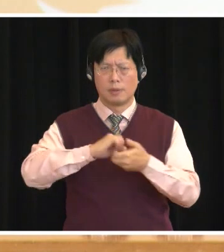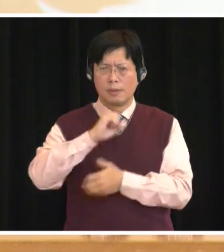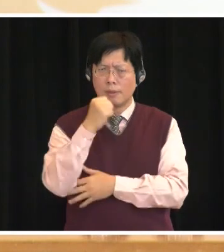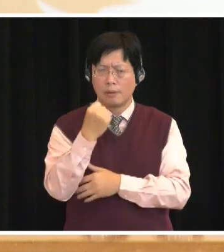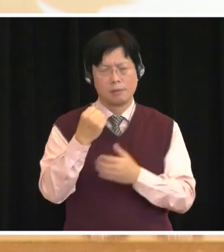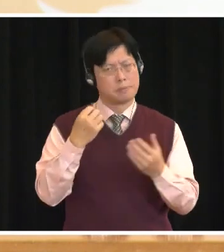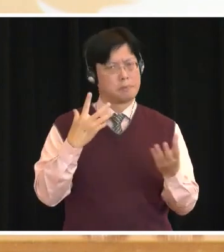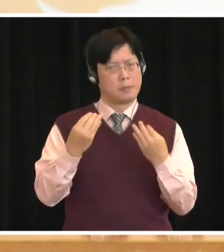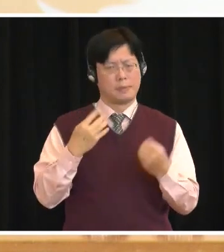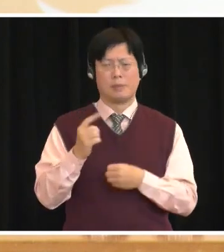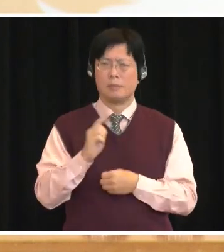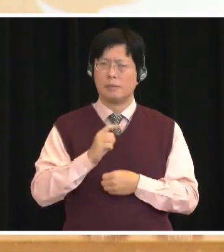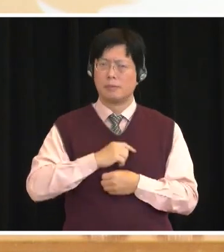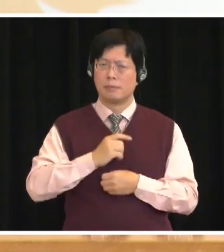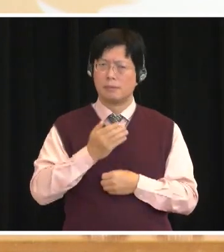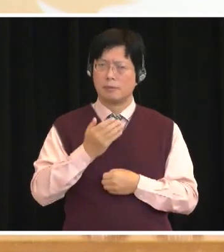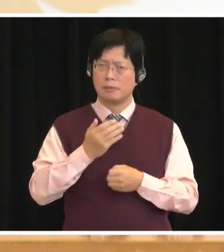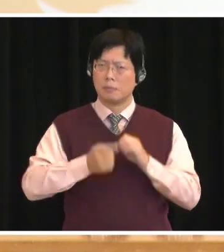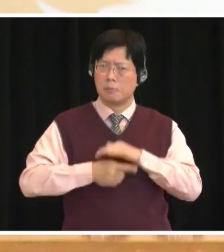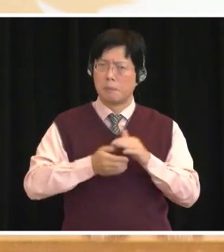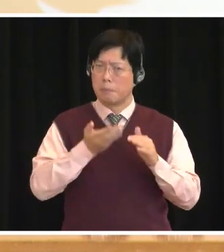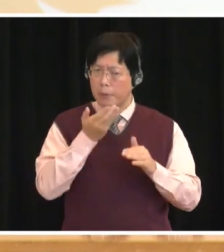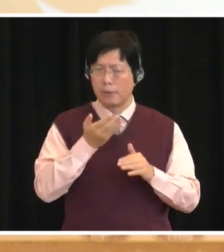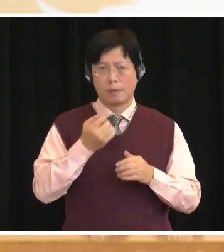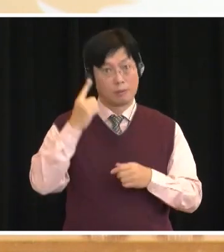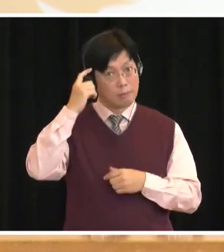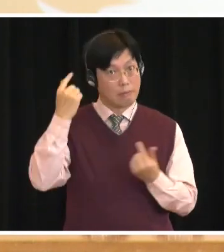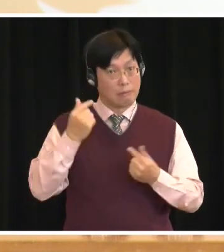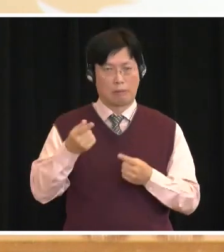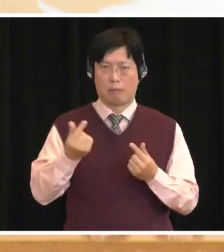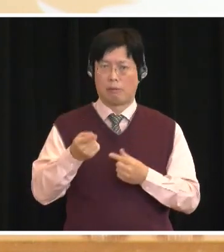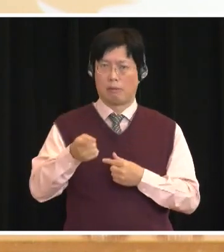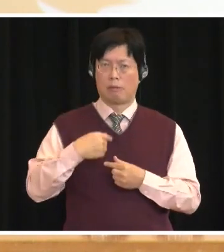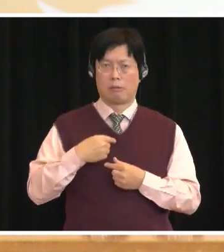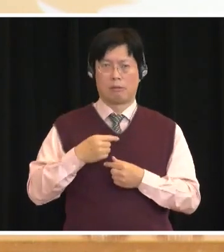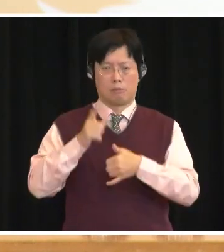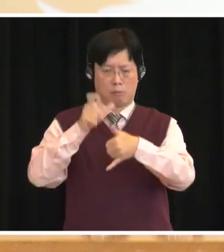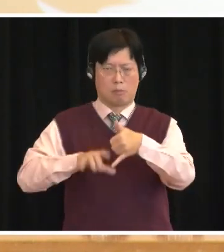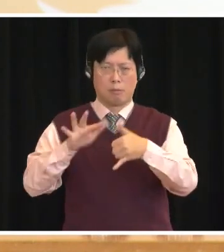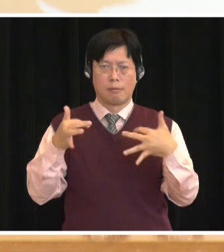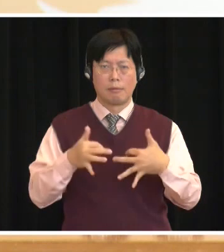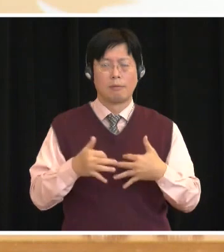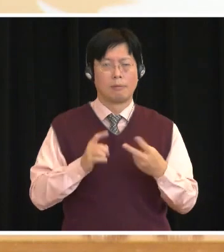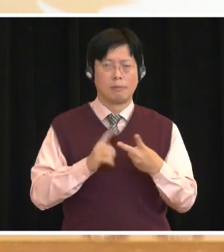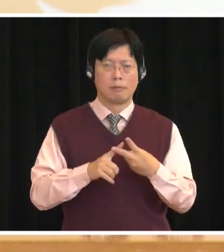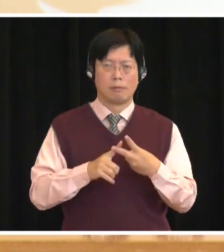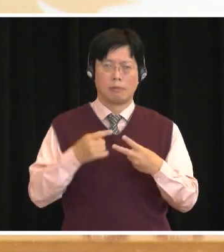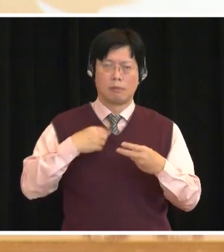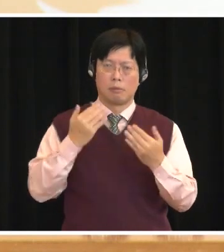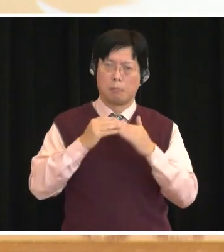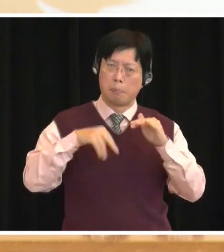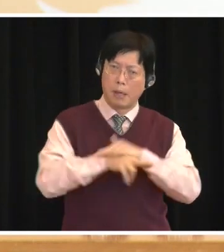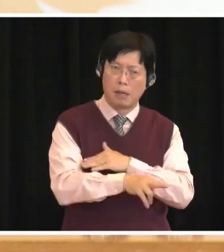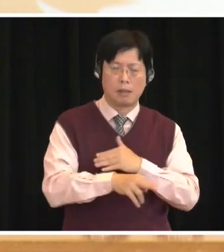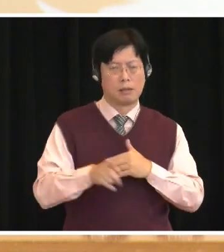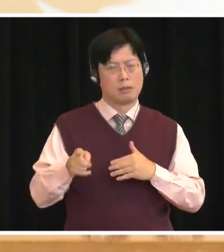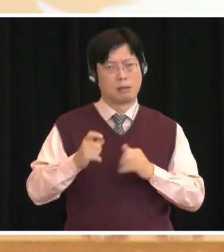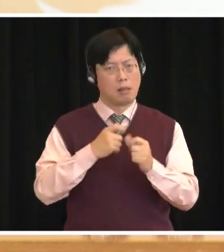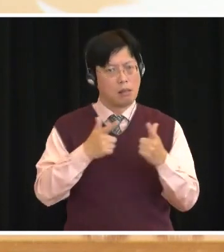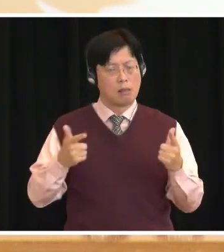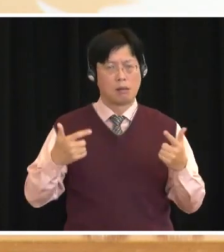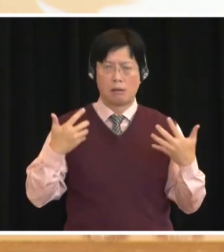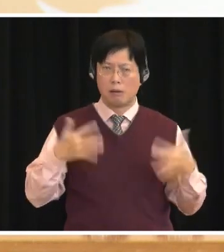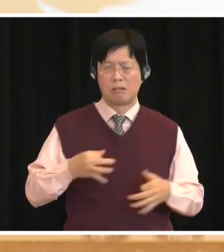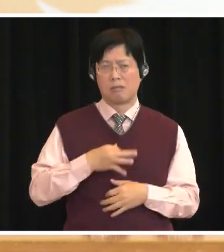with unruly behavior, running away, or other problematic behavior.